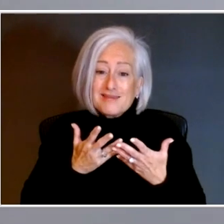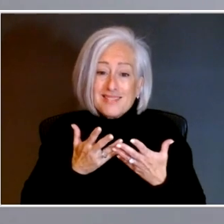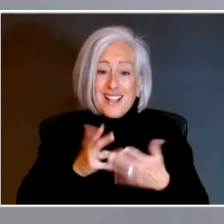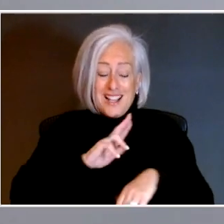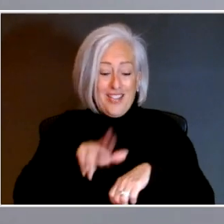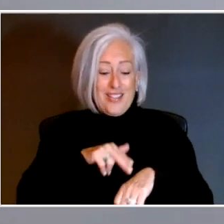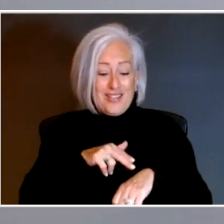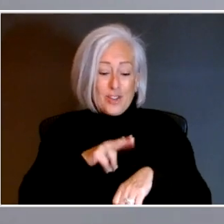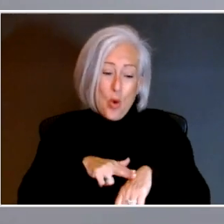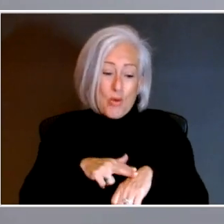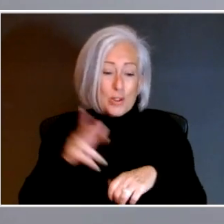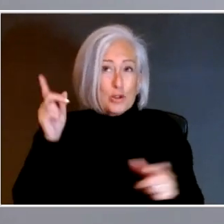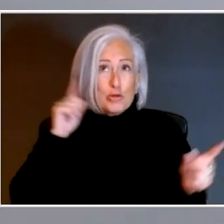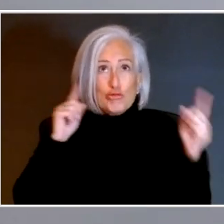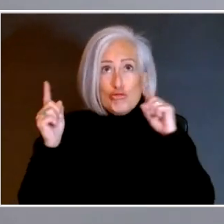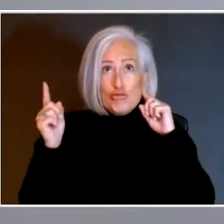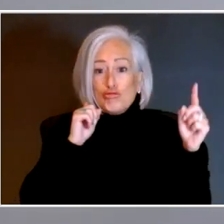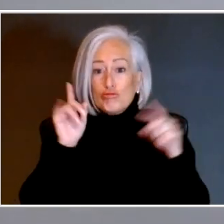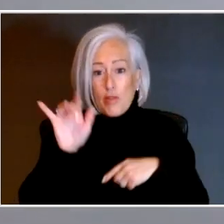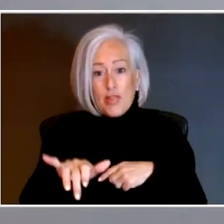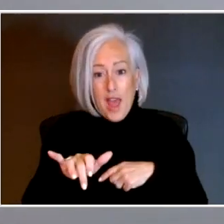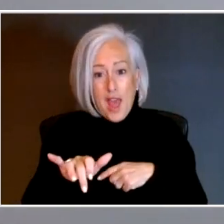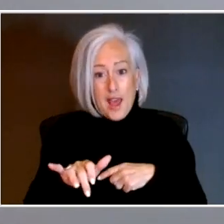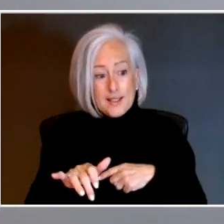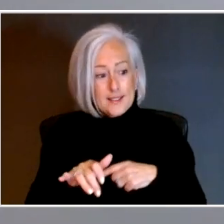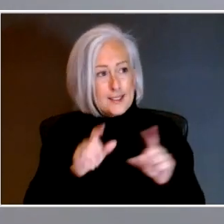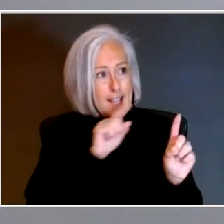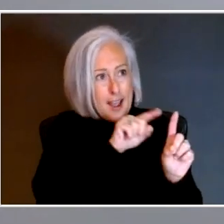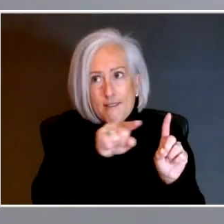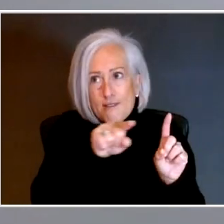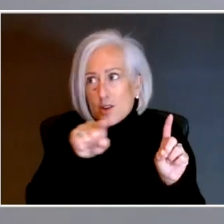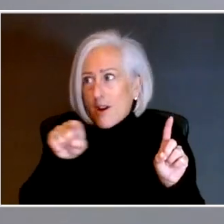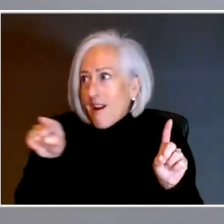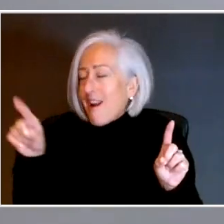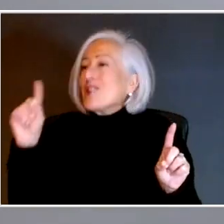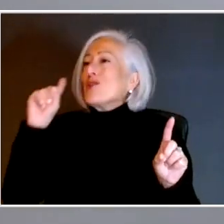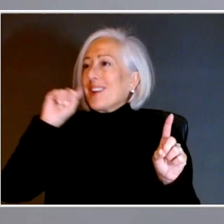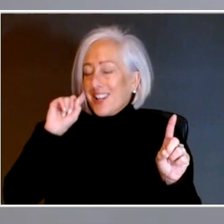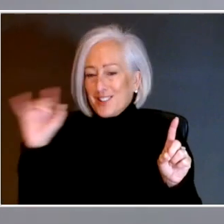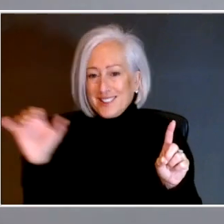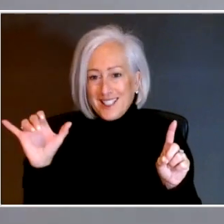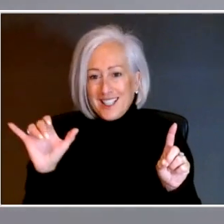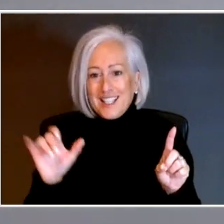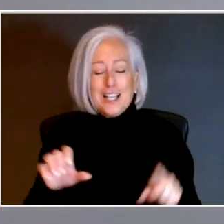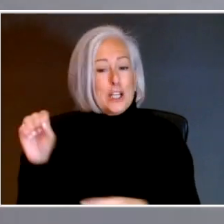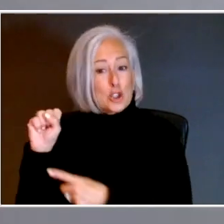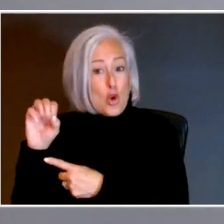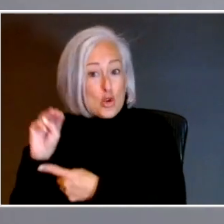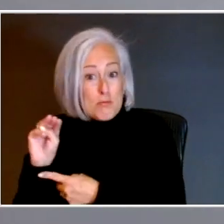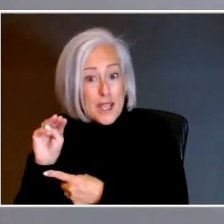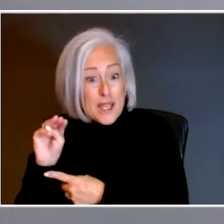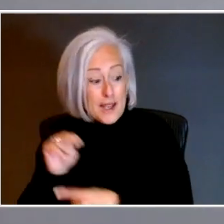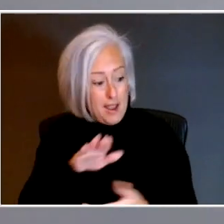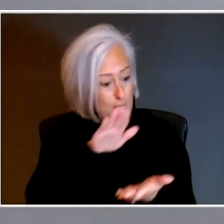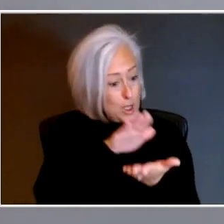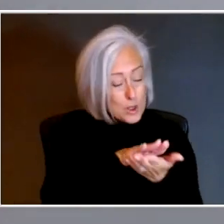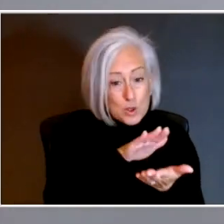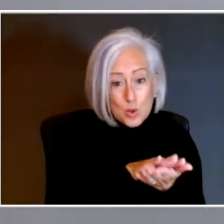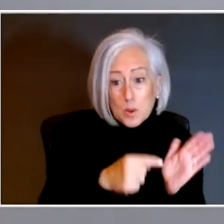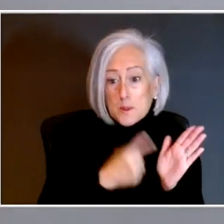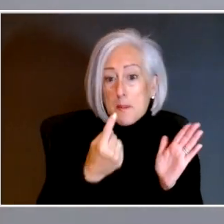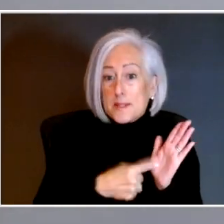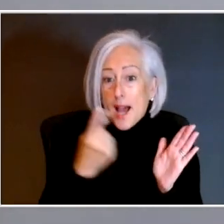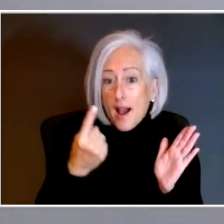to hear these things. In fact, they're pretty much everywhere you turn. You see it on social media. You see it in schools sometimes, even